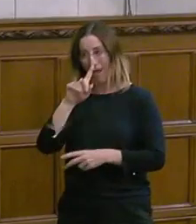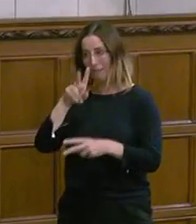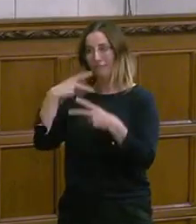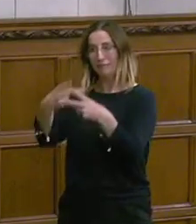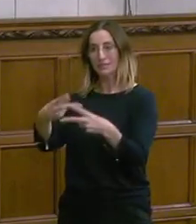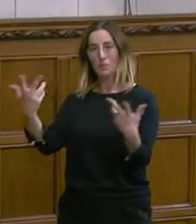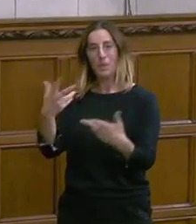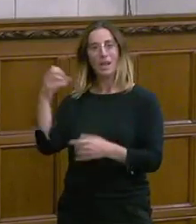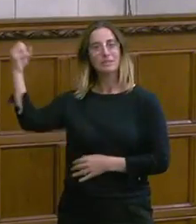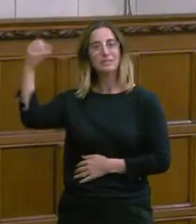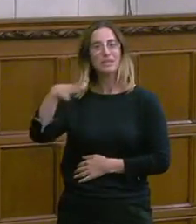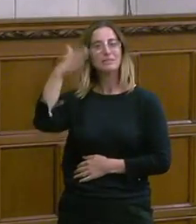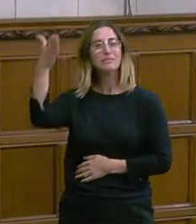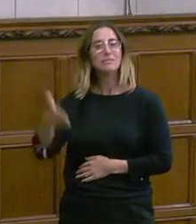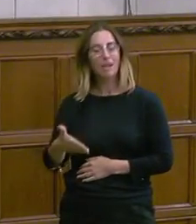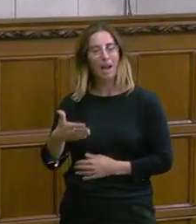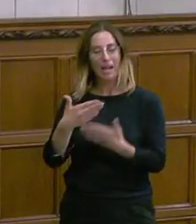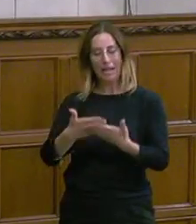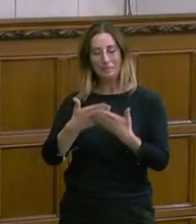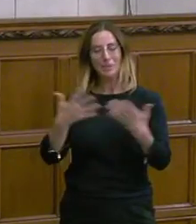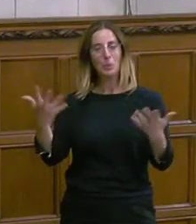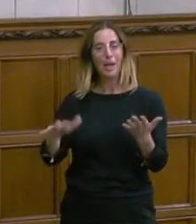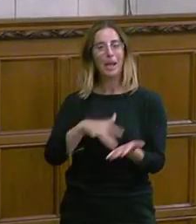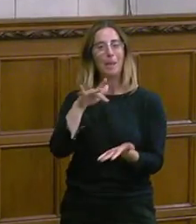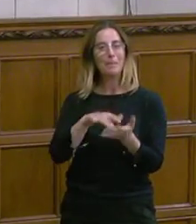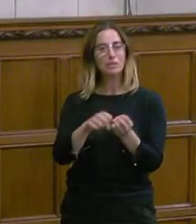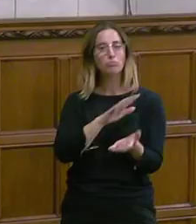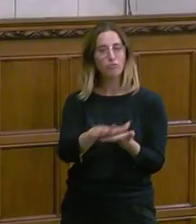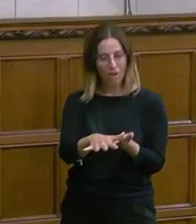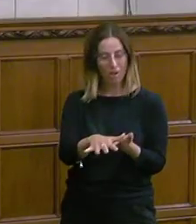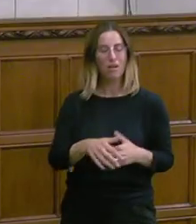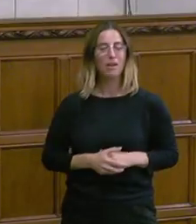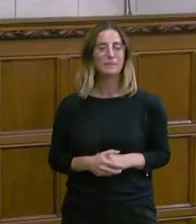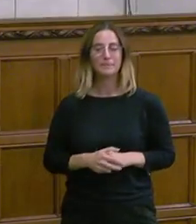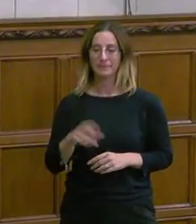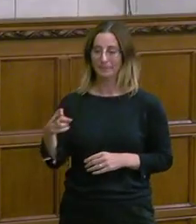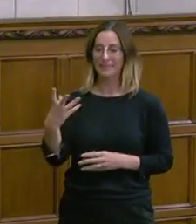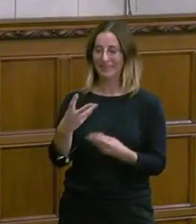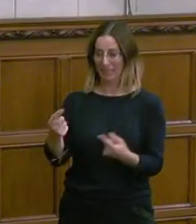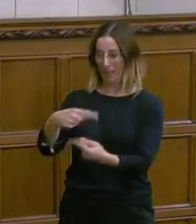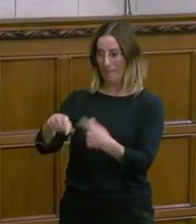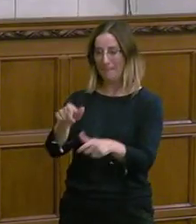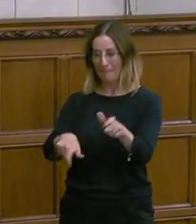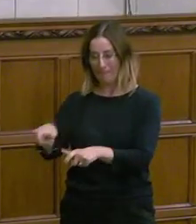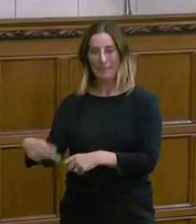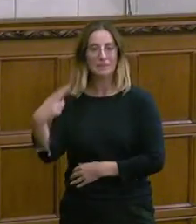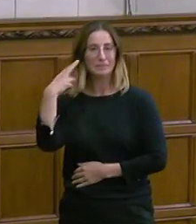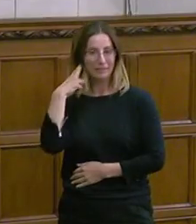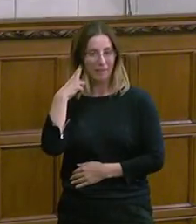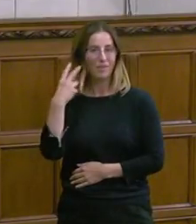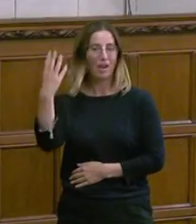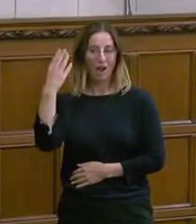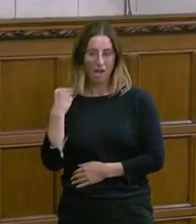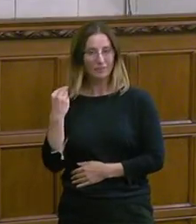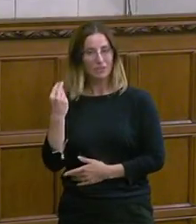Academy in Middlesbrough, where some of my constituents are employed and where deaf or hard of hearing children from